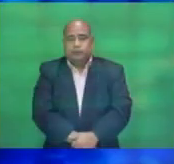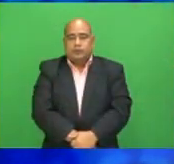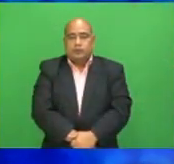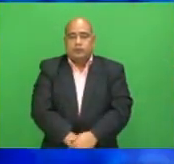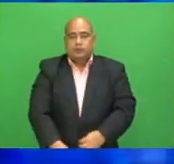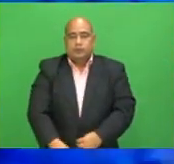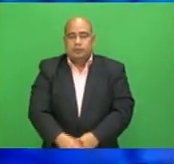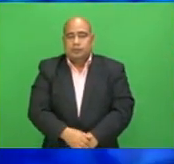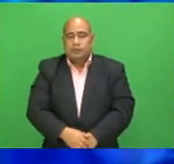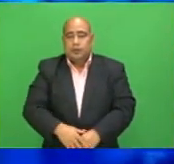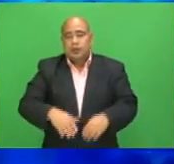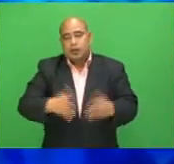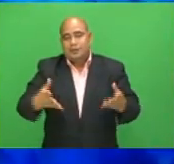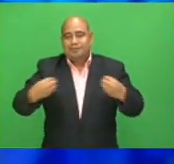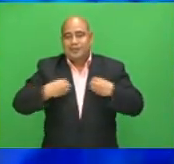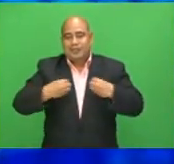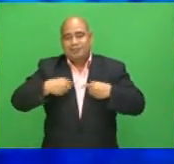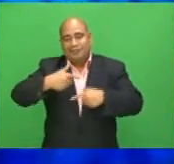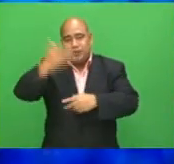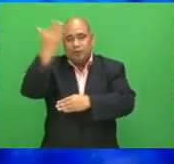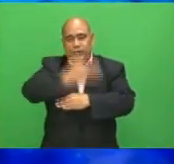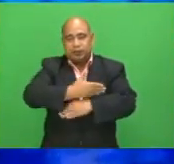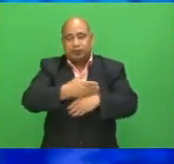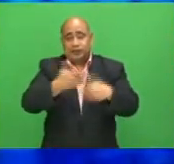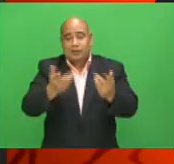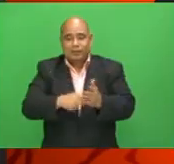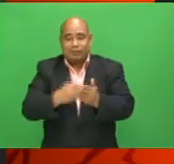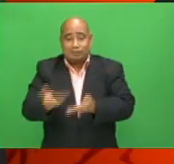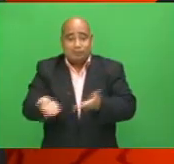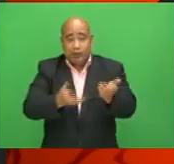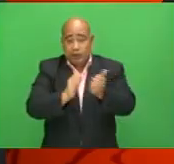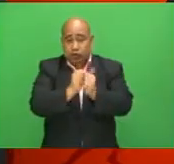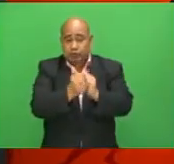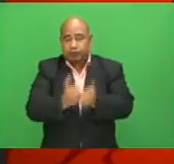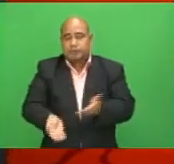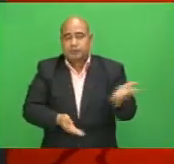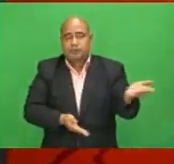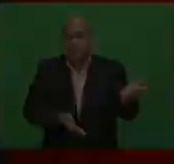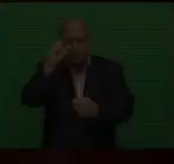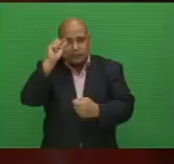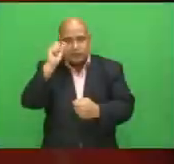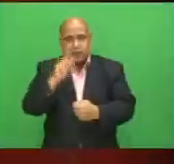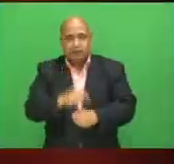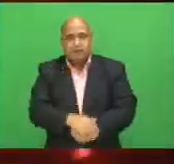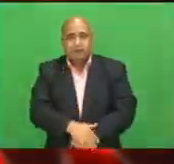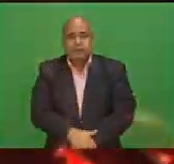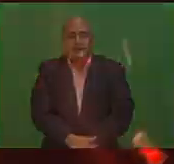That's it from Business Tonight. Jamie joins in now with the latest in sports. Vinaka Kuroi and good evening.